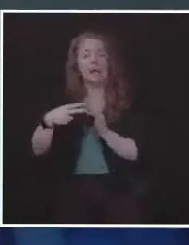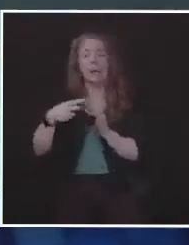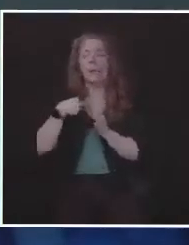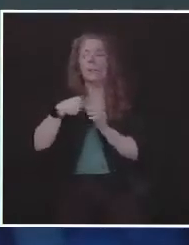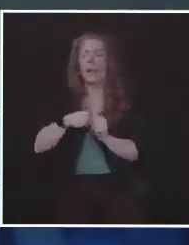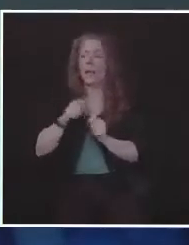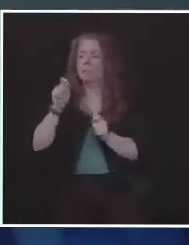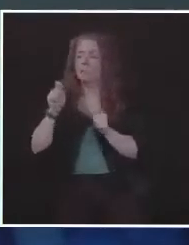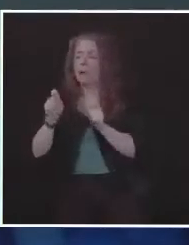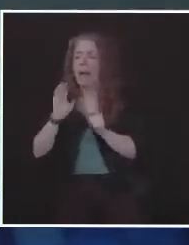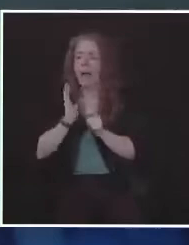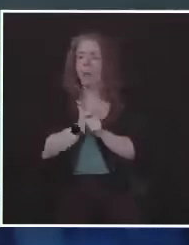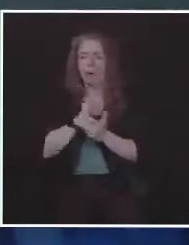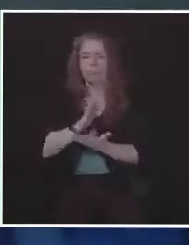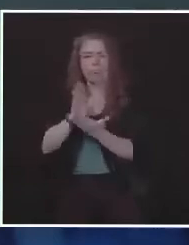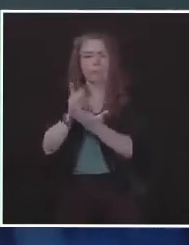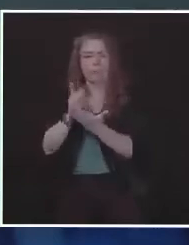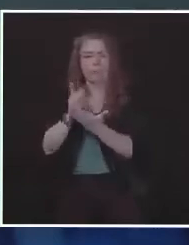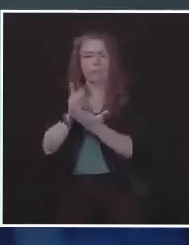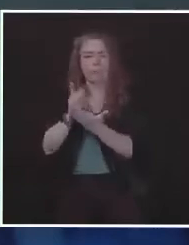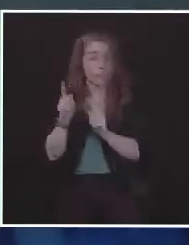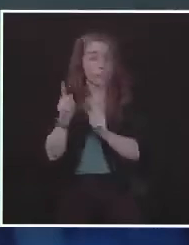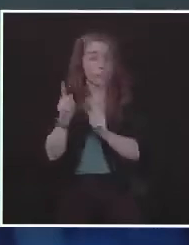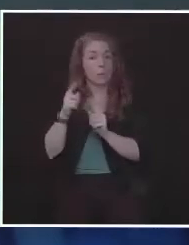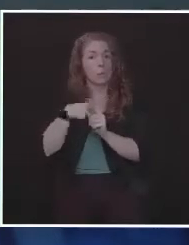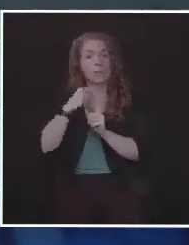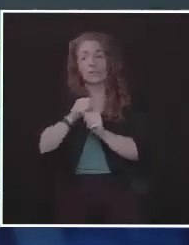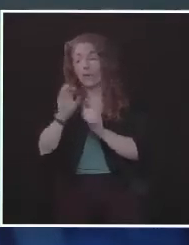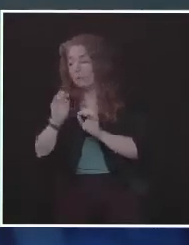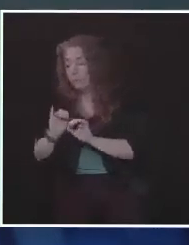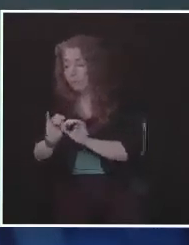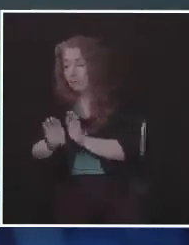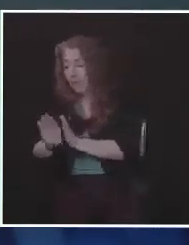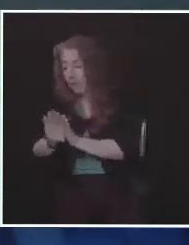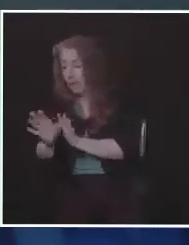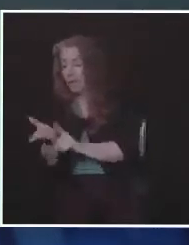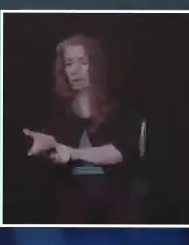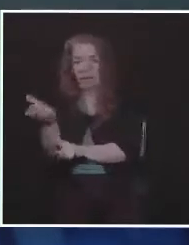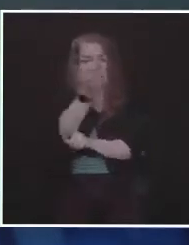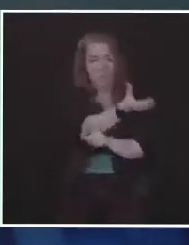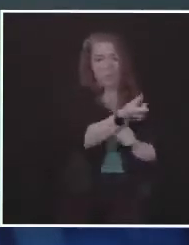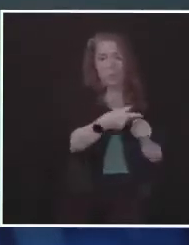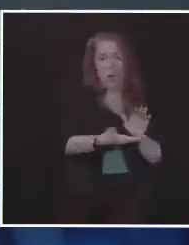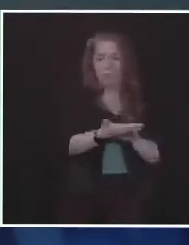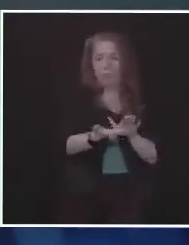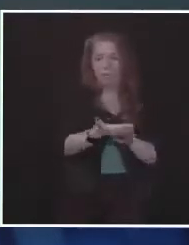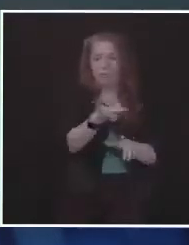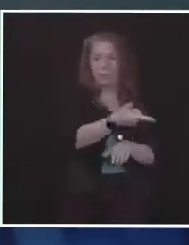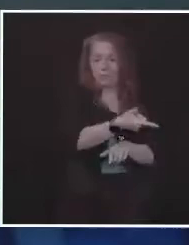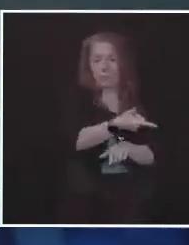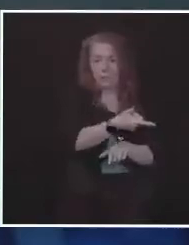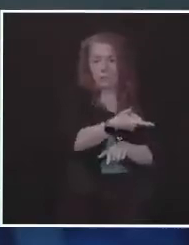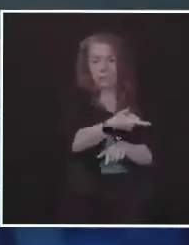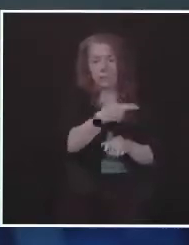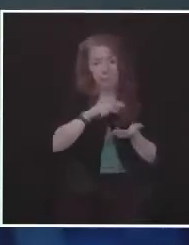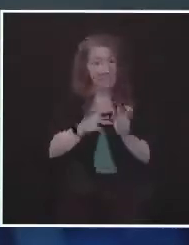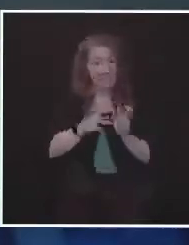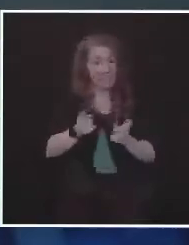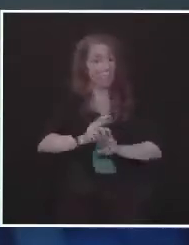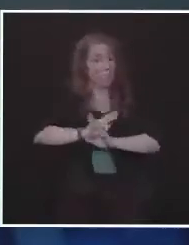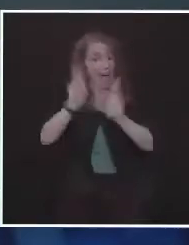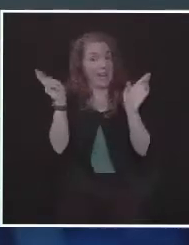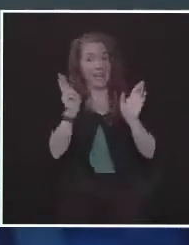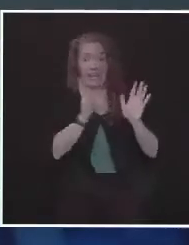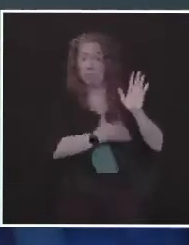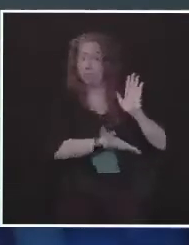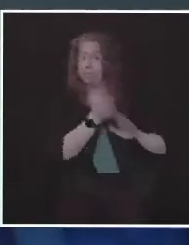We can hand it over to operations. We'll finish development, hand it over to operations. It doesn't mean it's operational, but once we hand